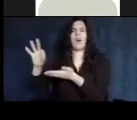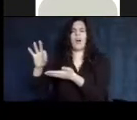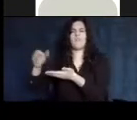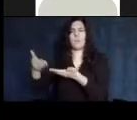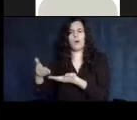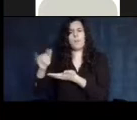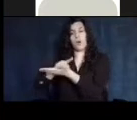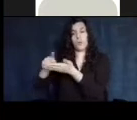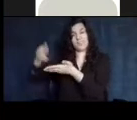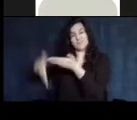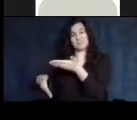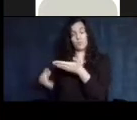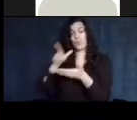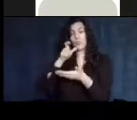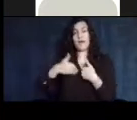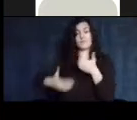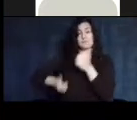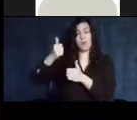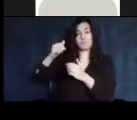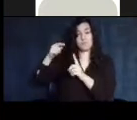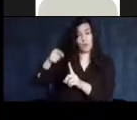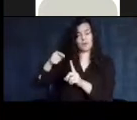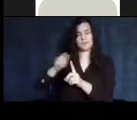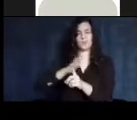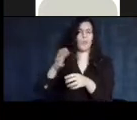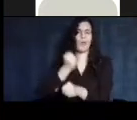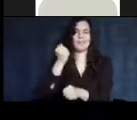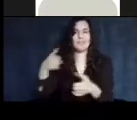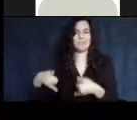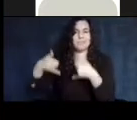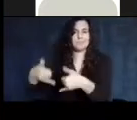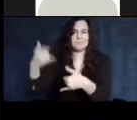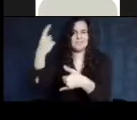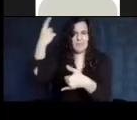So once you're done with orientation, your group leader will tell you what color group